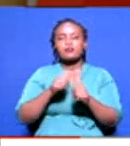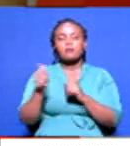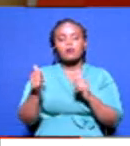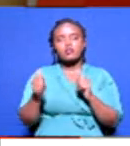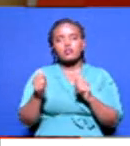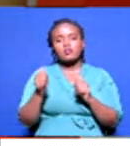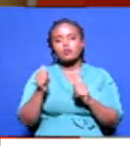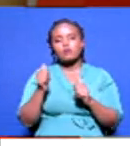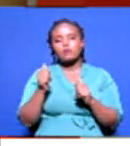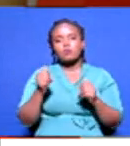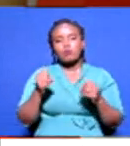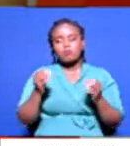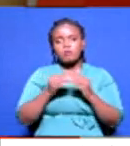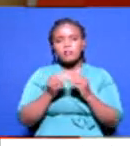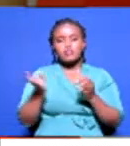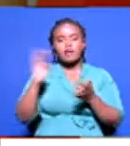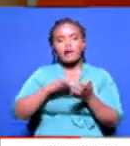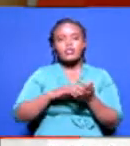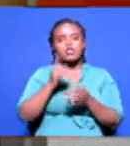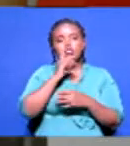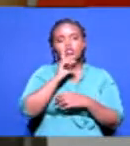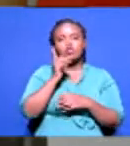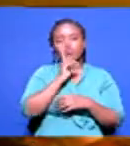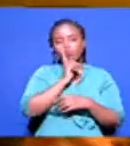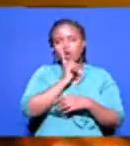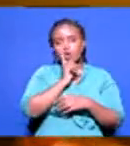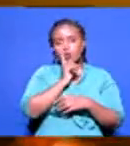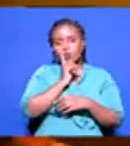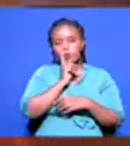Jenger. See you tomorrow for more business news.